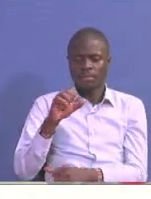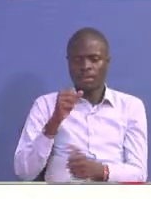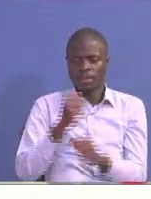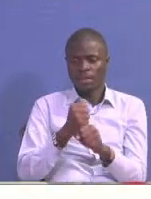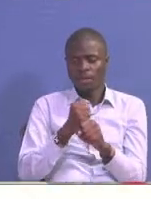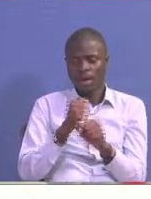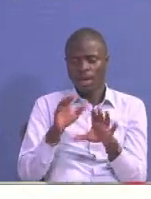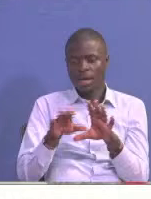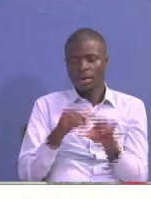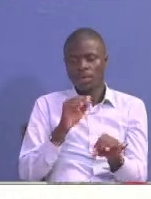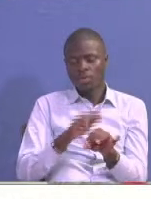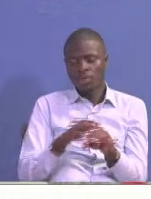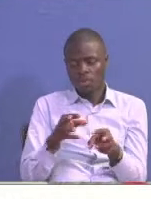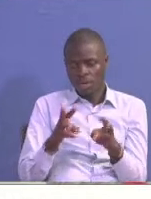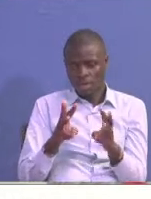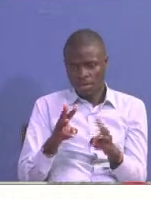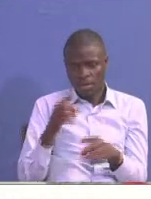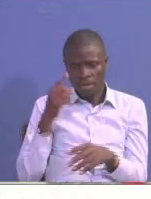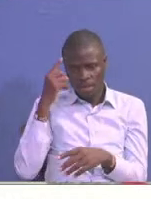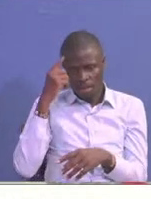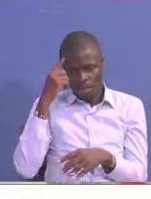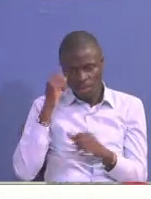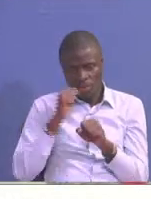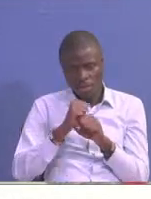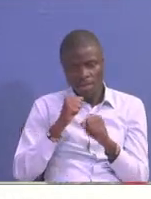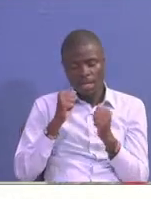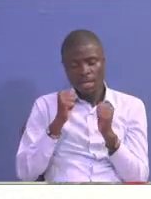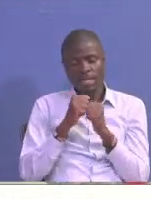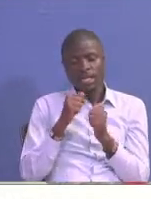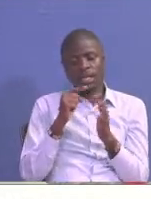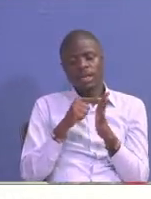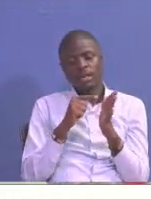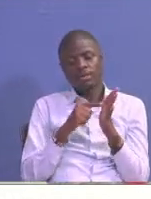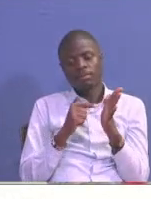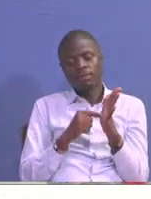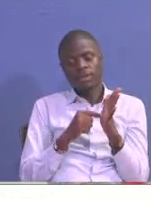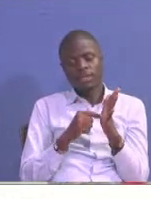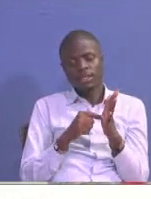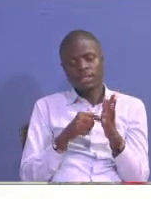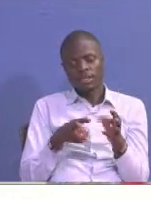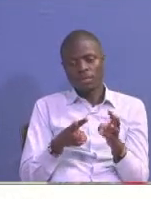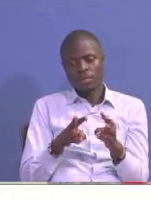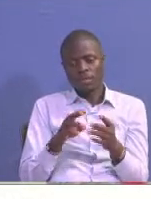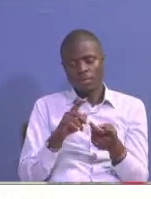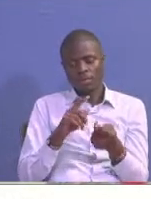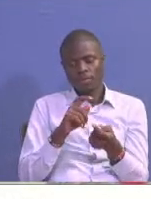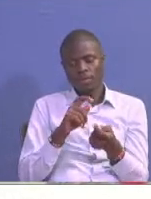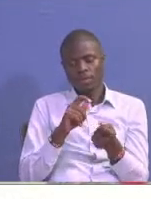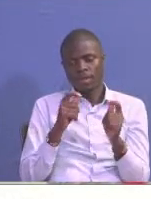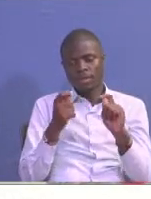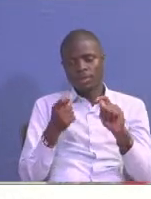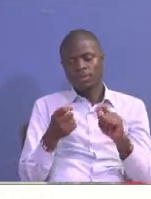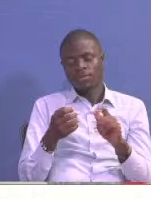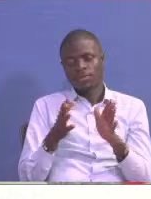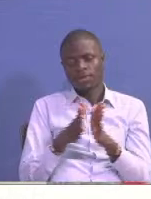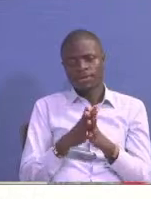a strategy, and I think on a 10-point strategy for transformation of Singapore.